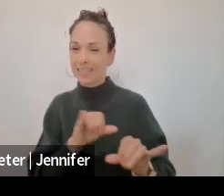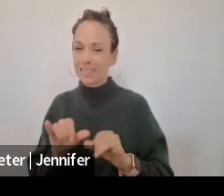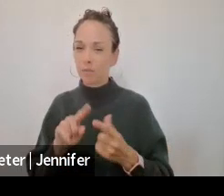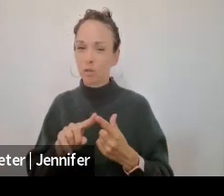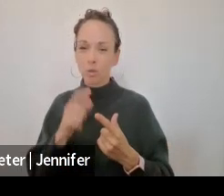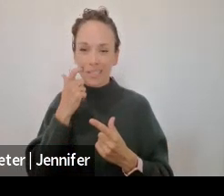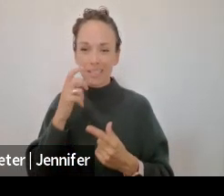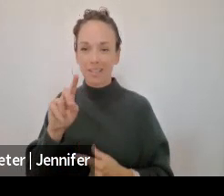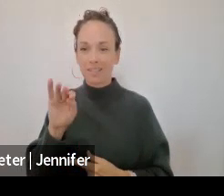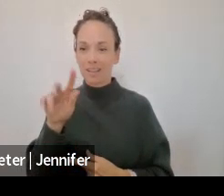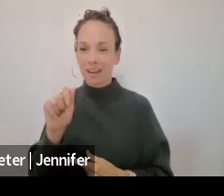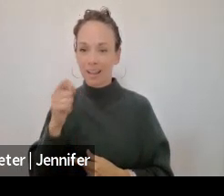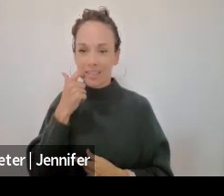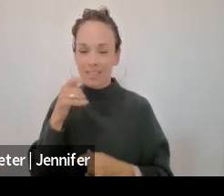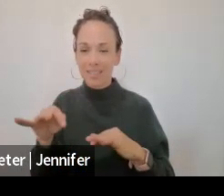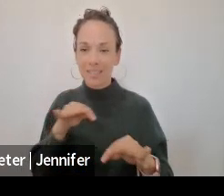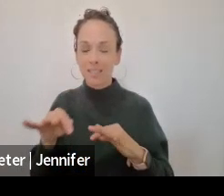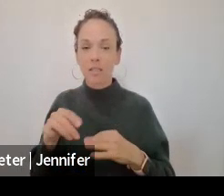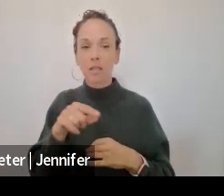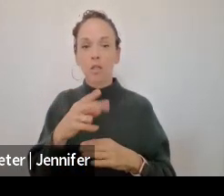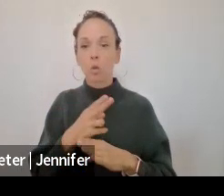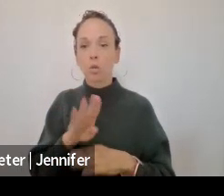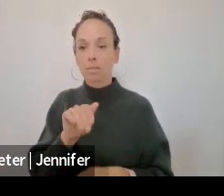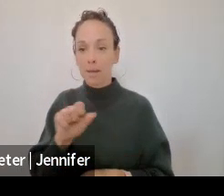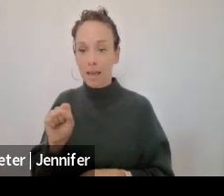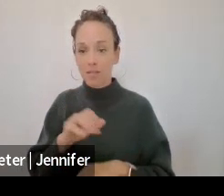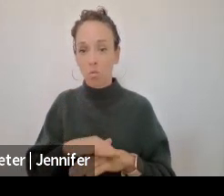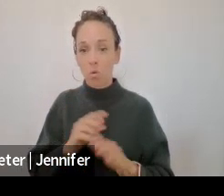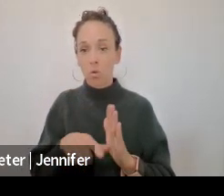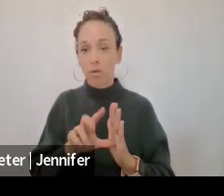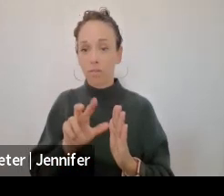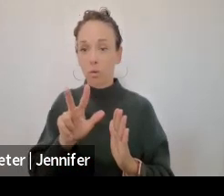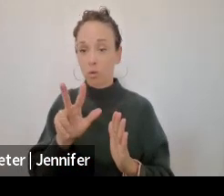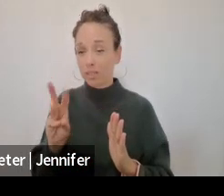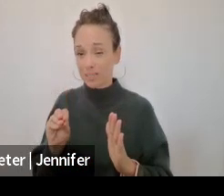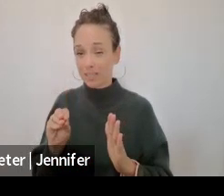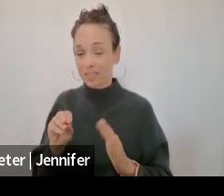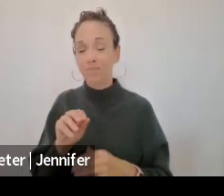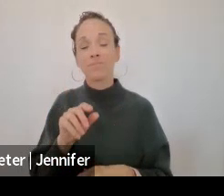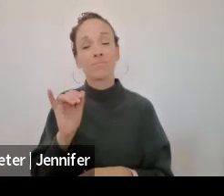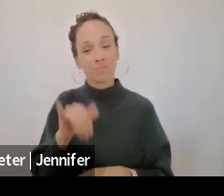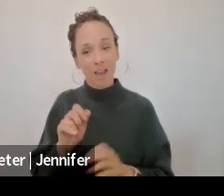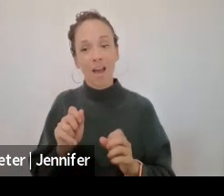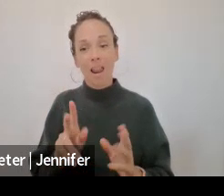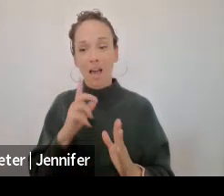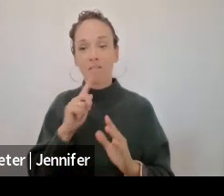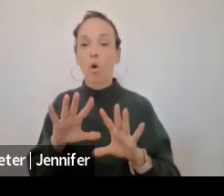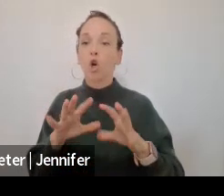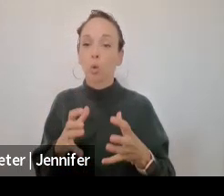Daniella mentioned about using the BESS on Review 360. Review 360 also allows for group analysis of